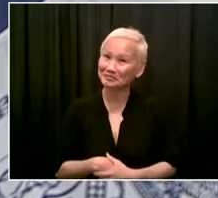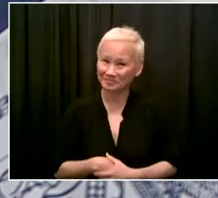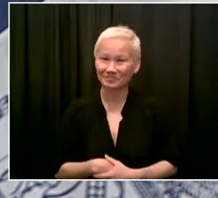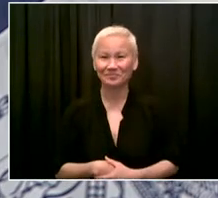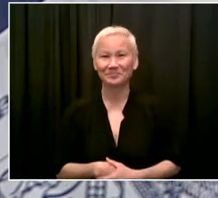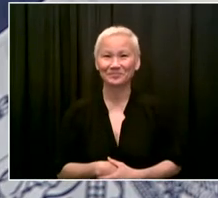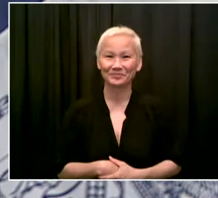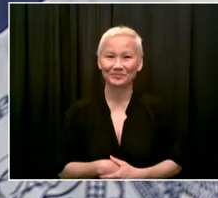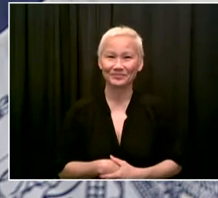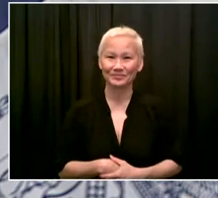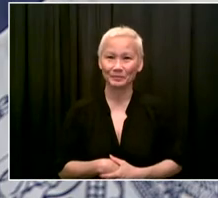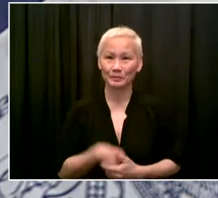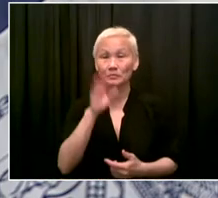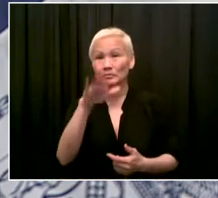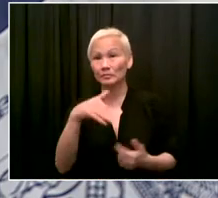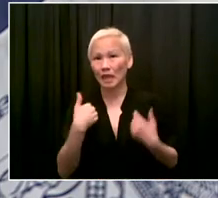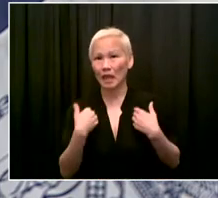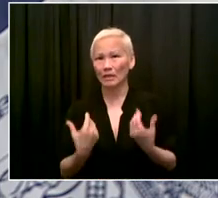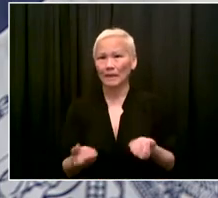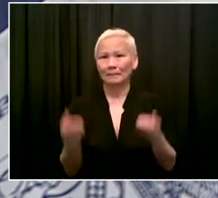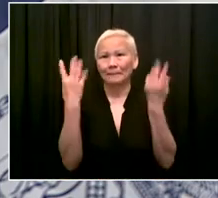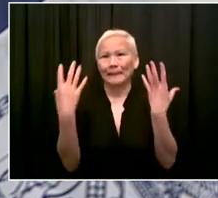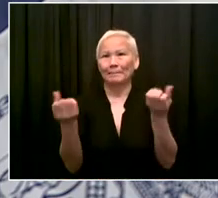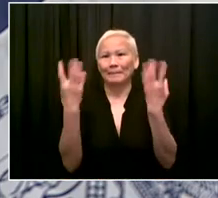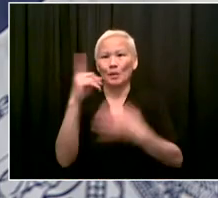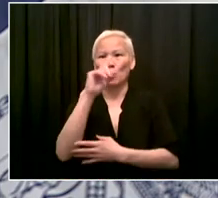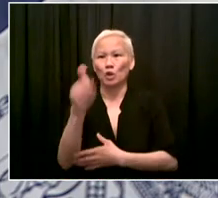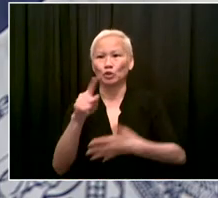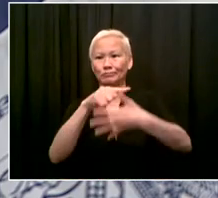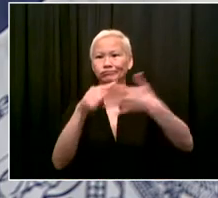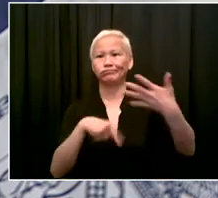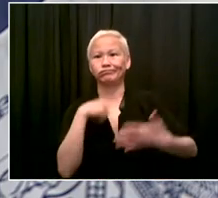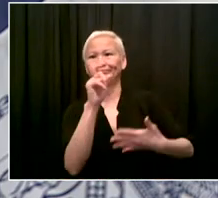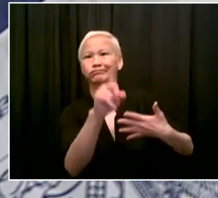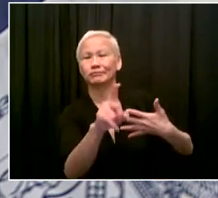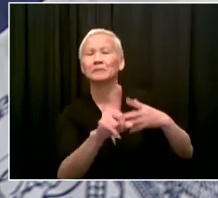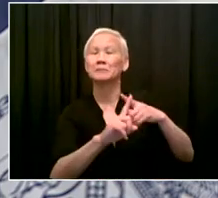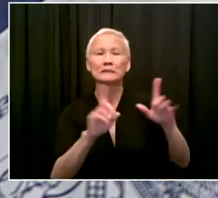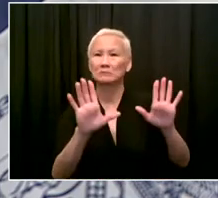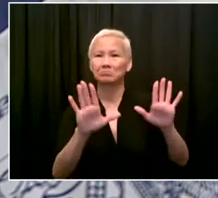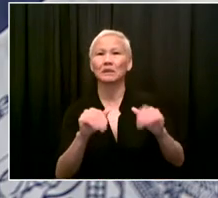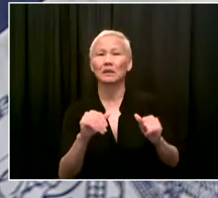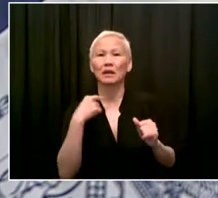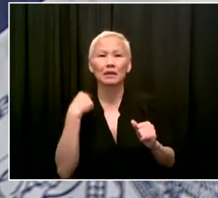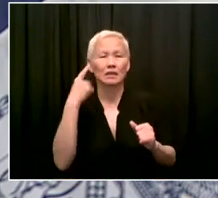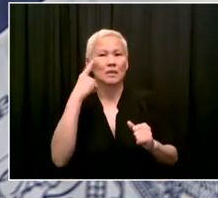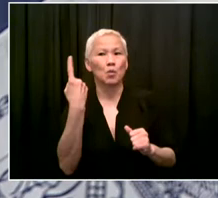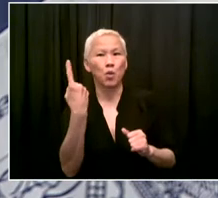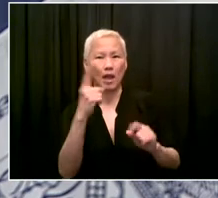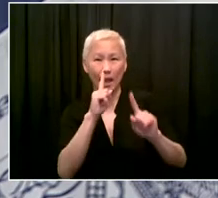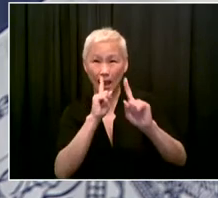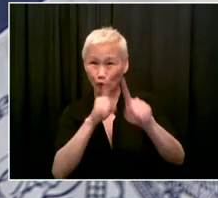and I just got stuck on your answer to Jeff Mays that Eric Adams